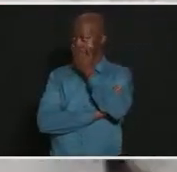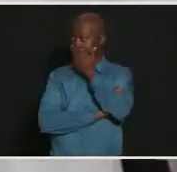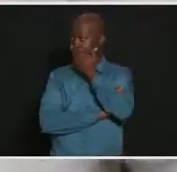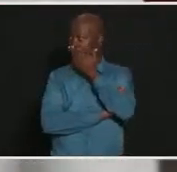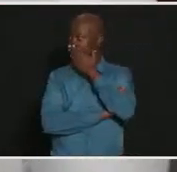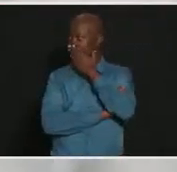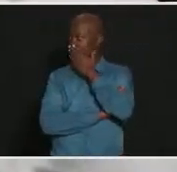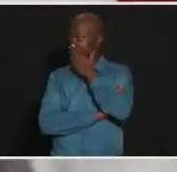12 let's go